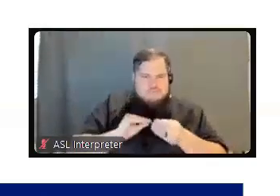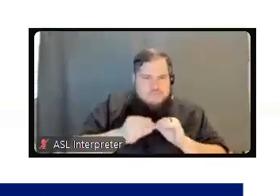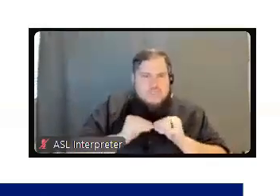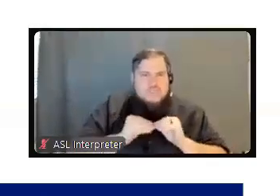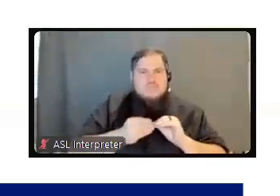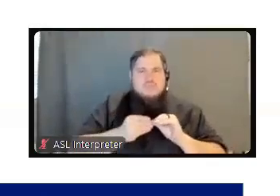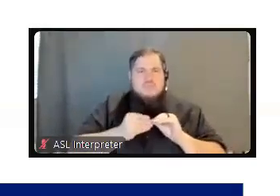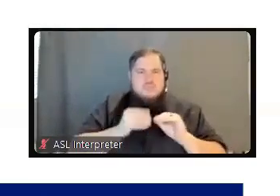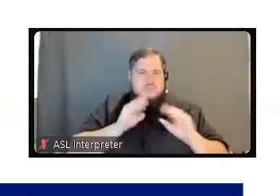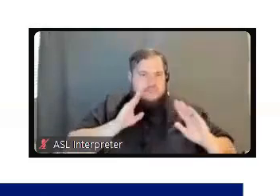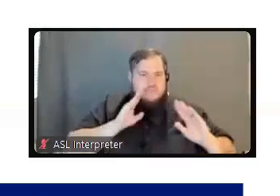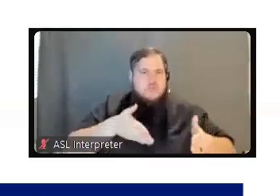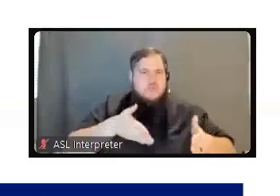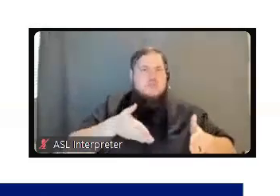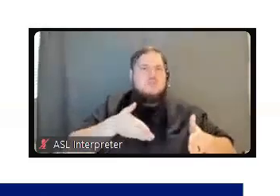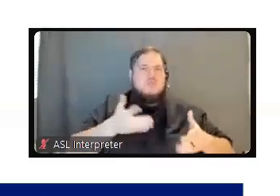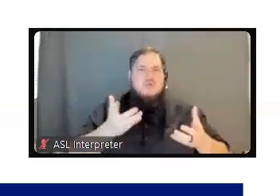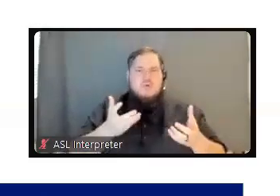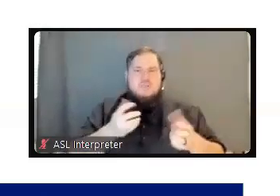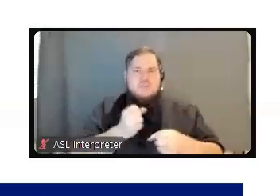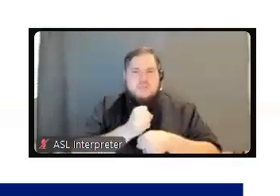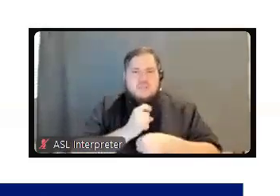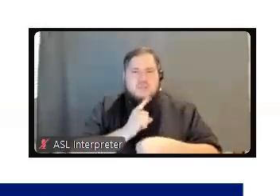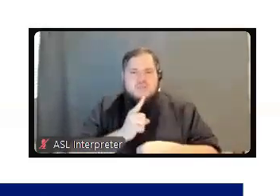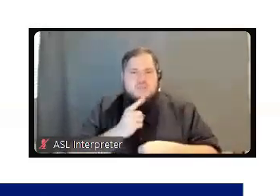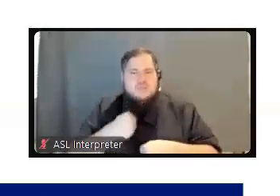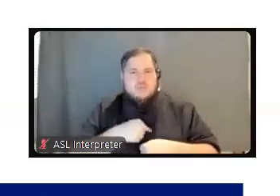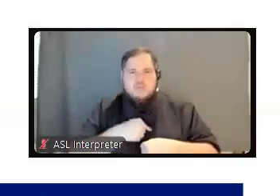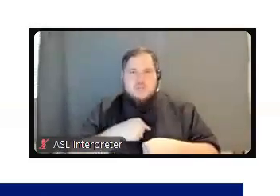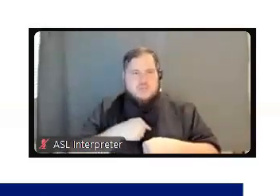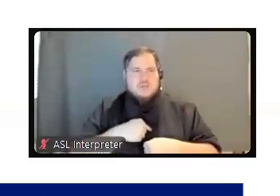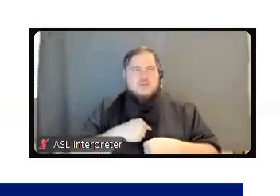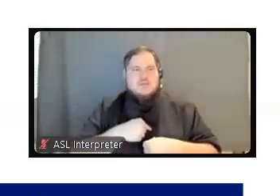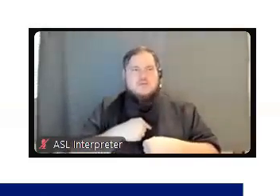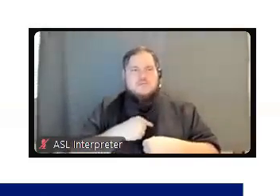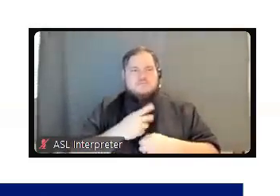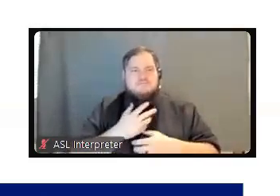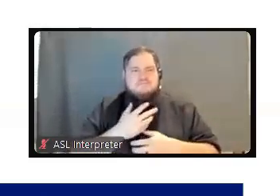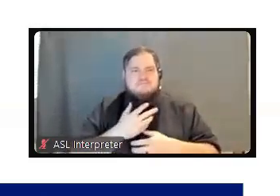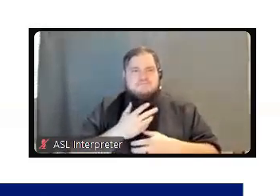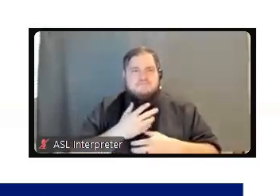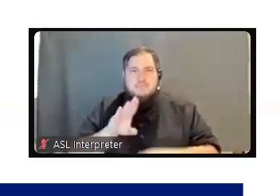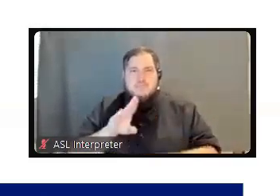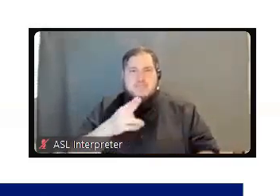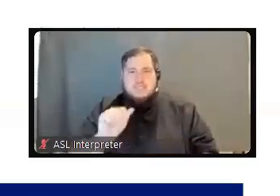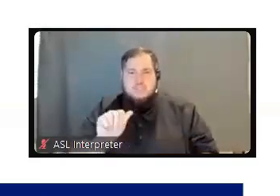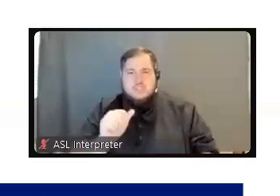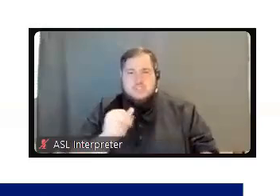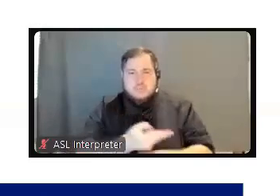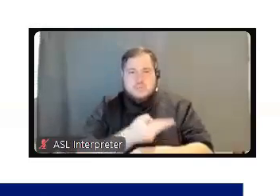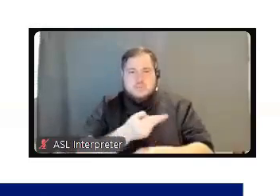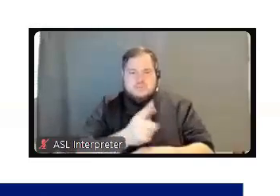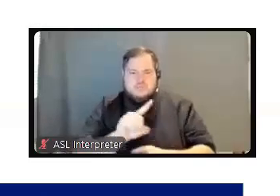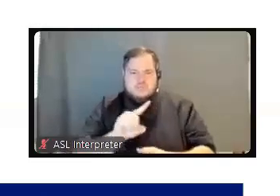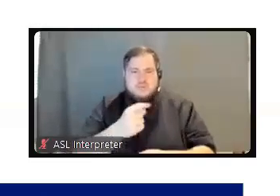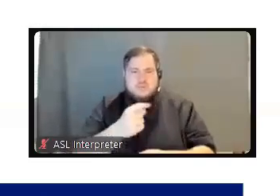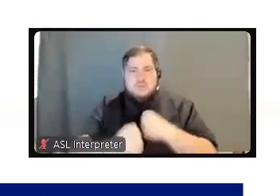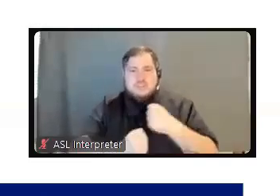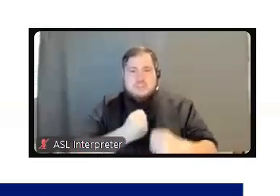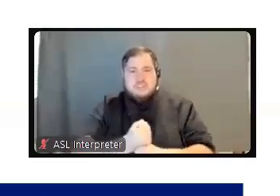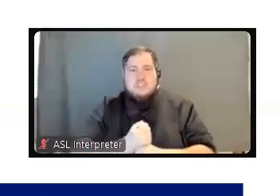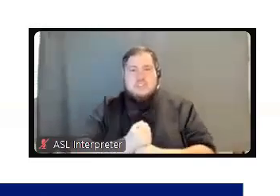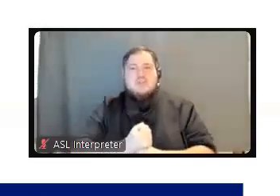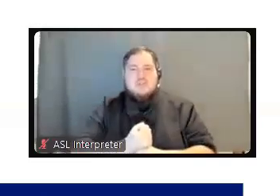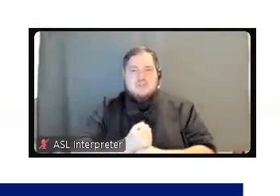quantitatively focused. We wanted to make sure that we were unlocking the data that BHA collects in our first year, and that